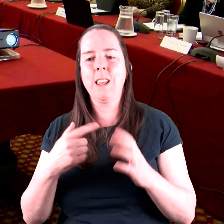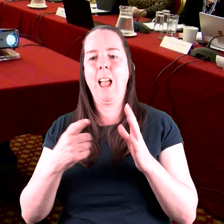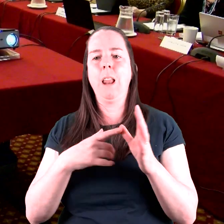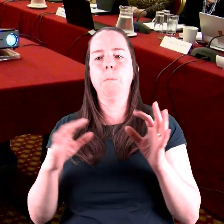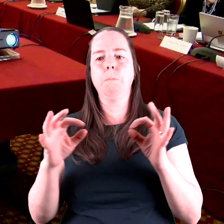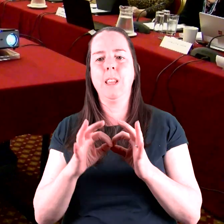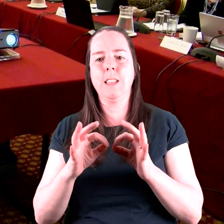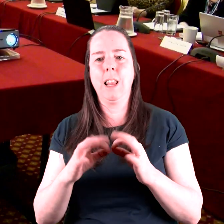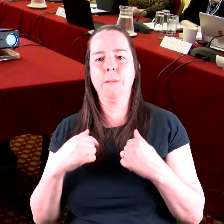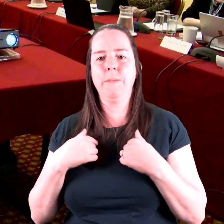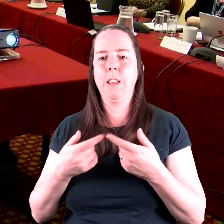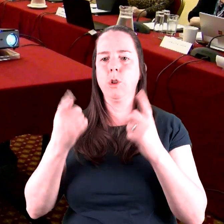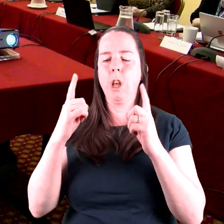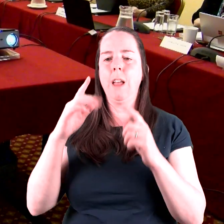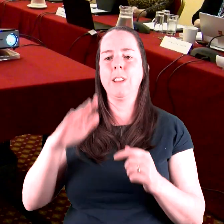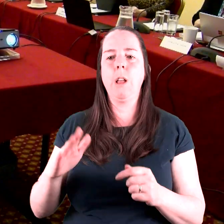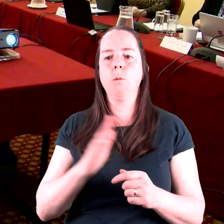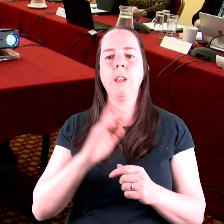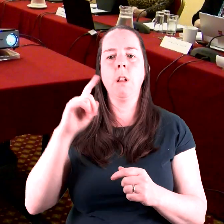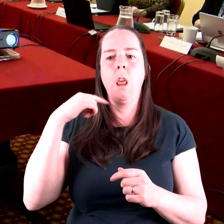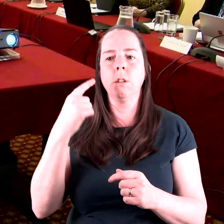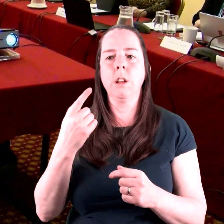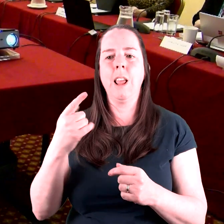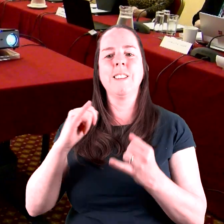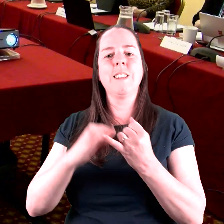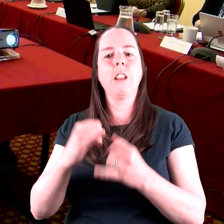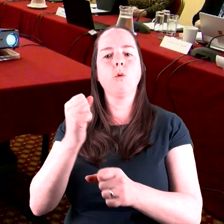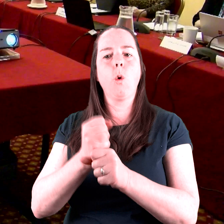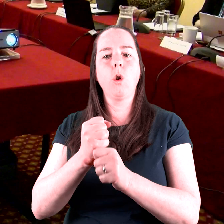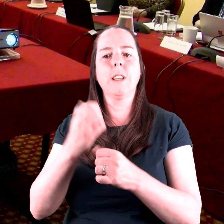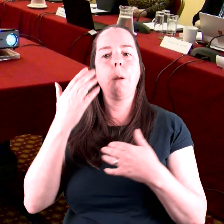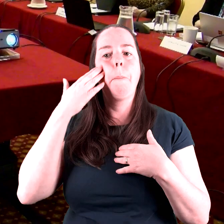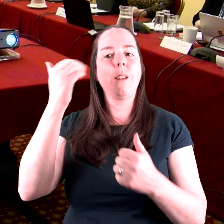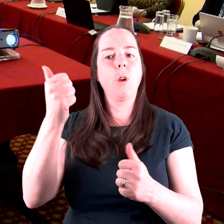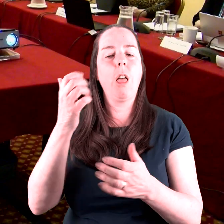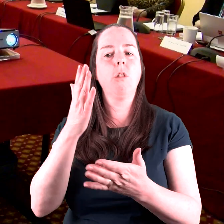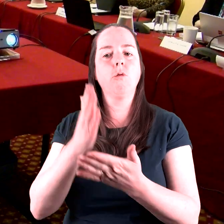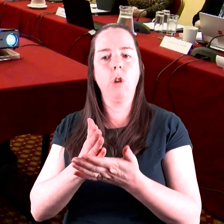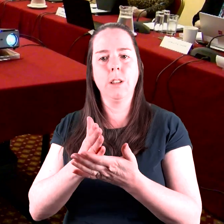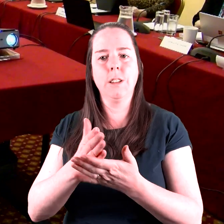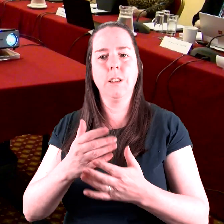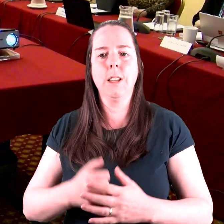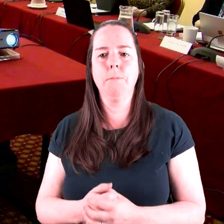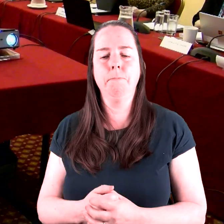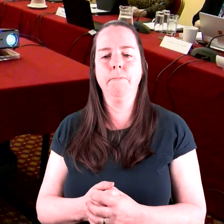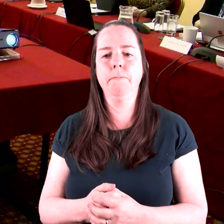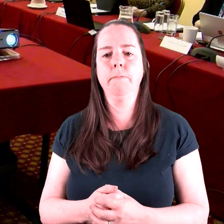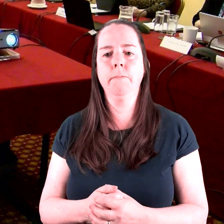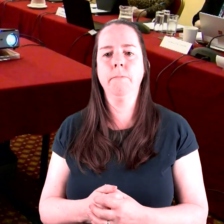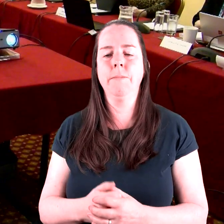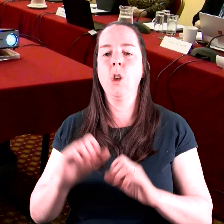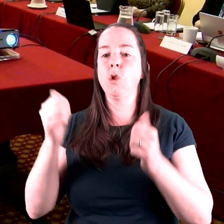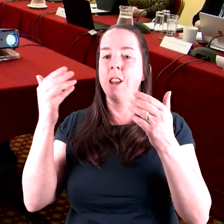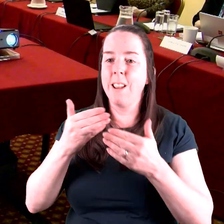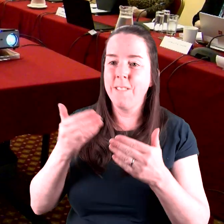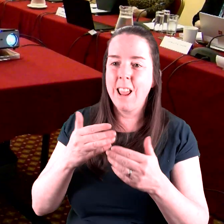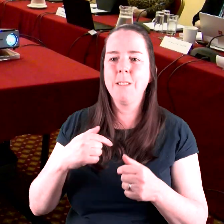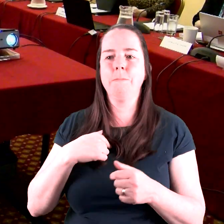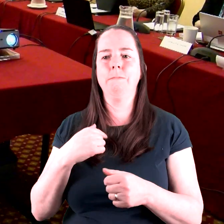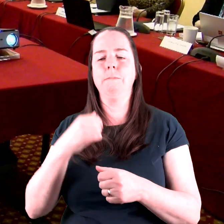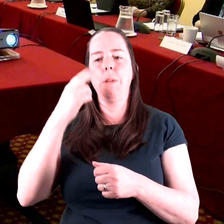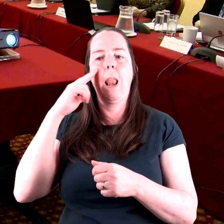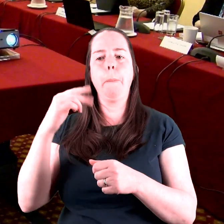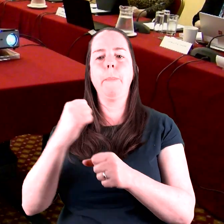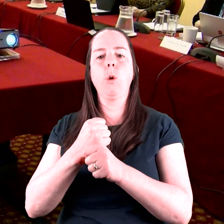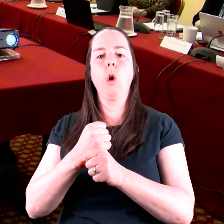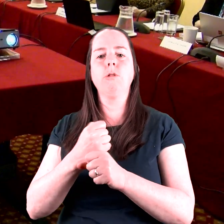Good evening everyone, I'm Anne Beasley. I am Chair of South West London and St George's Mental Health Trust. Good evening